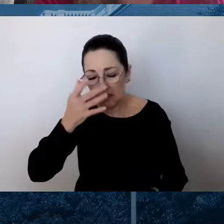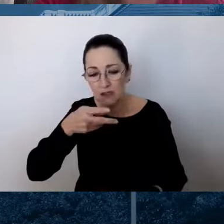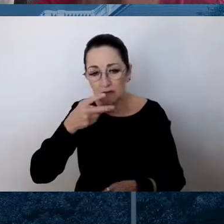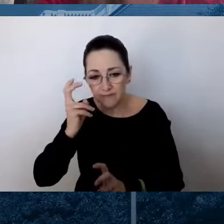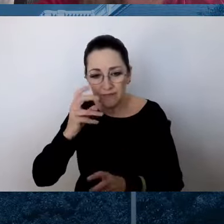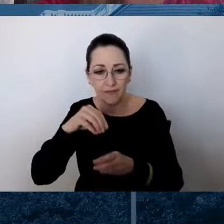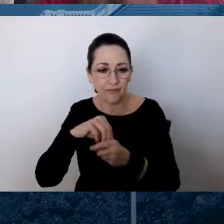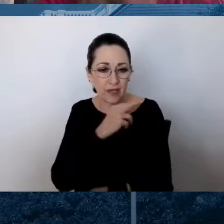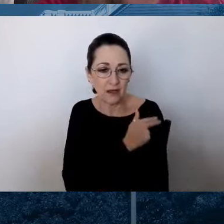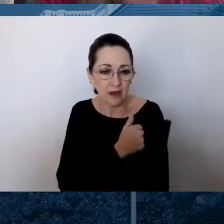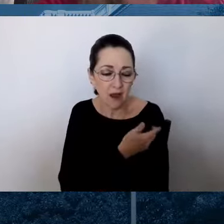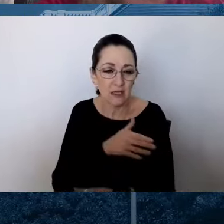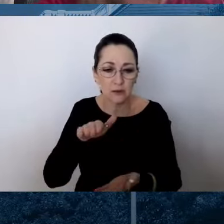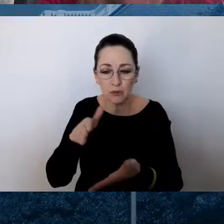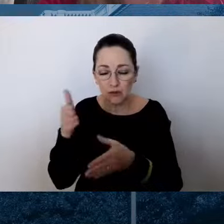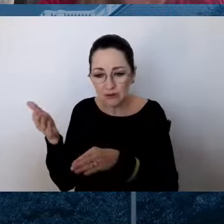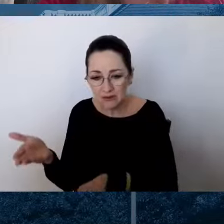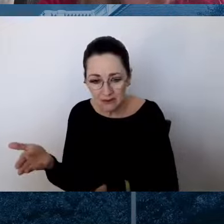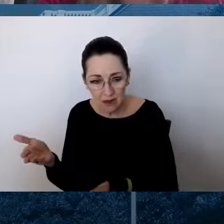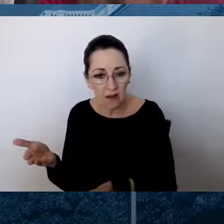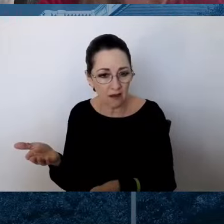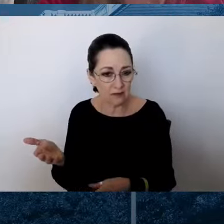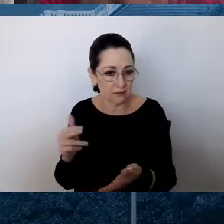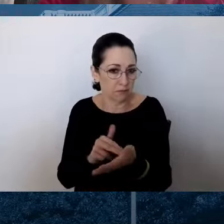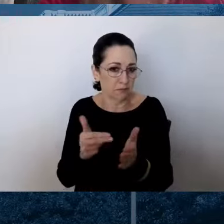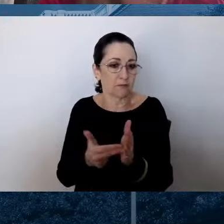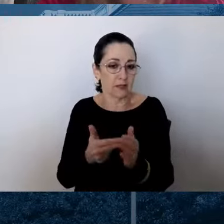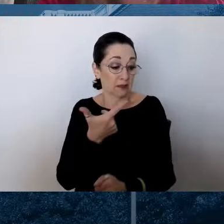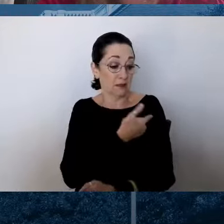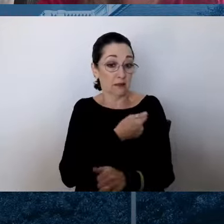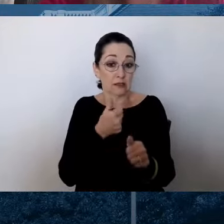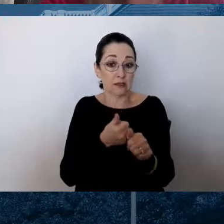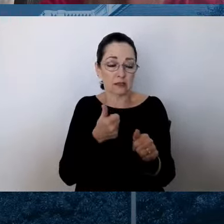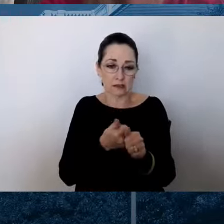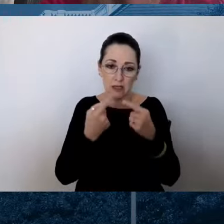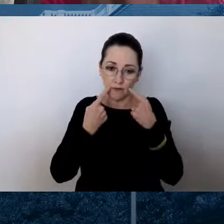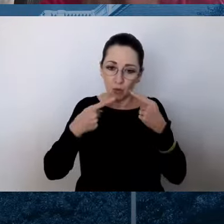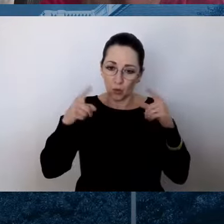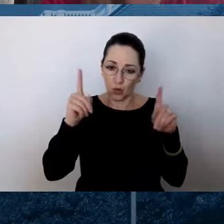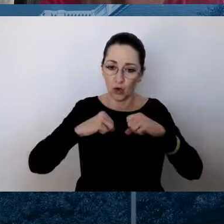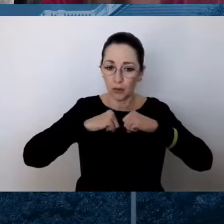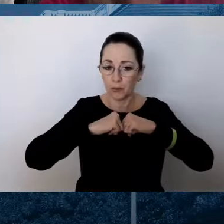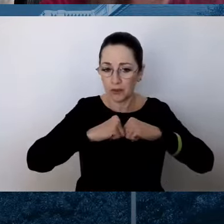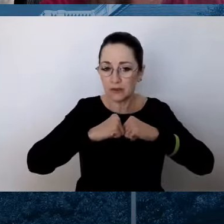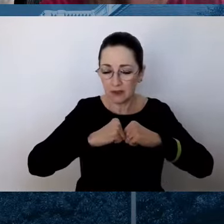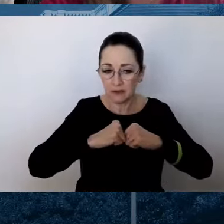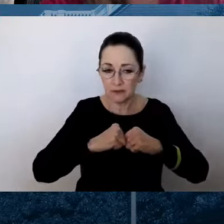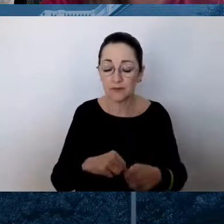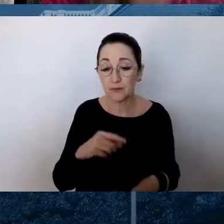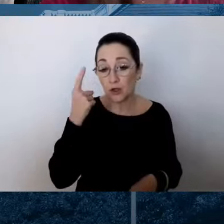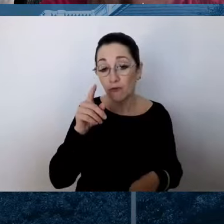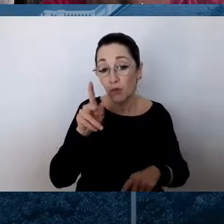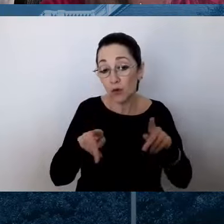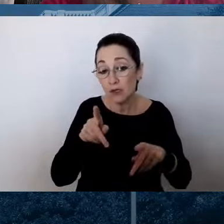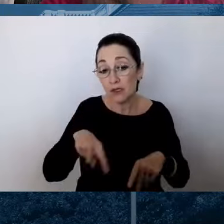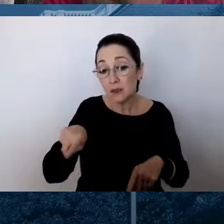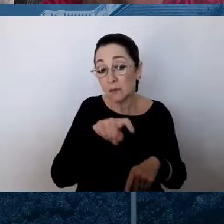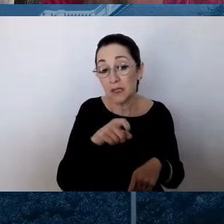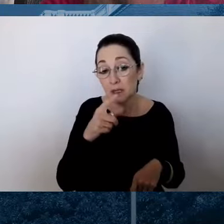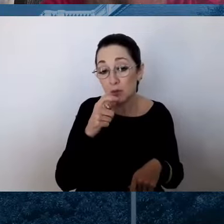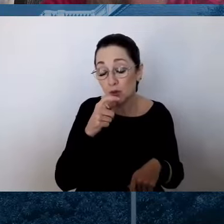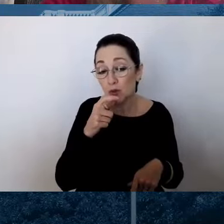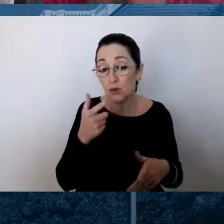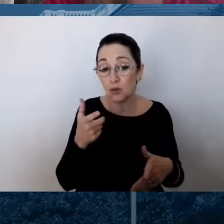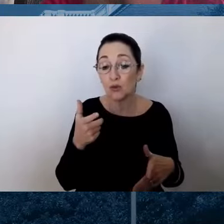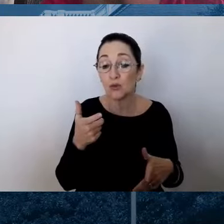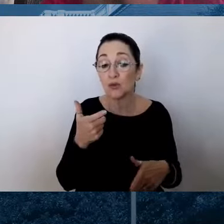something about these numbers. For people who are not vaccinated, they can get vaccinated. For people who are still partially vaccinated, they can get their second